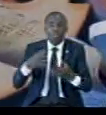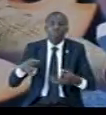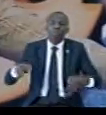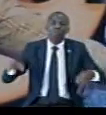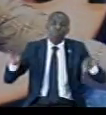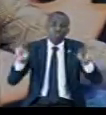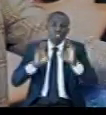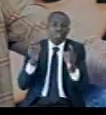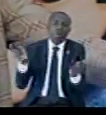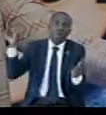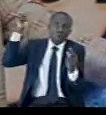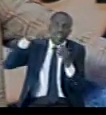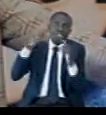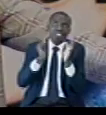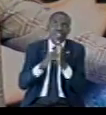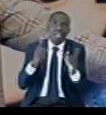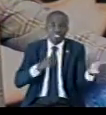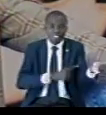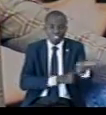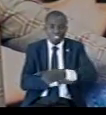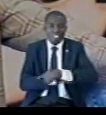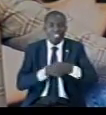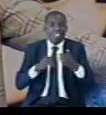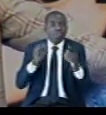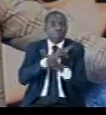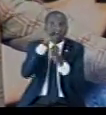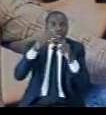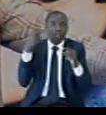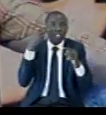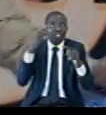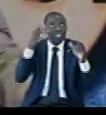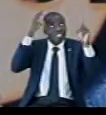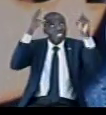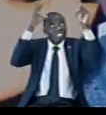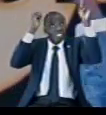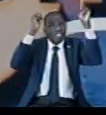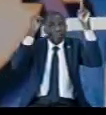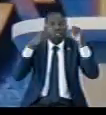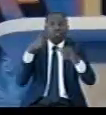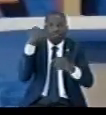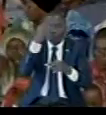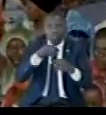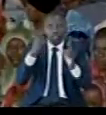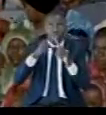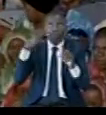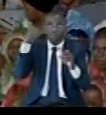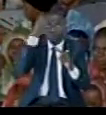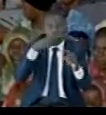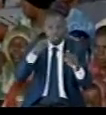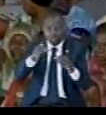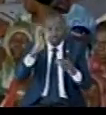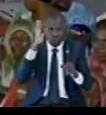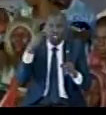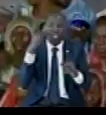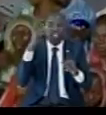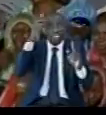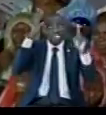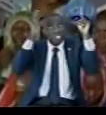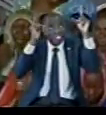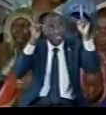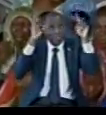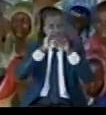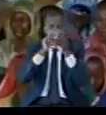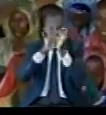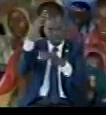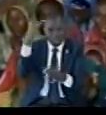that day when you see him face to face. You will see him. I will see